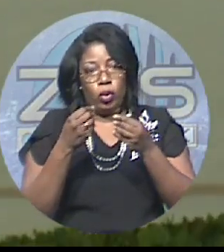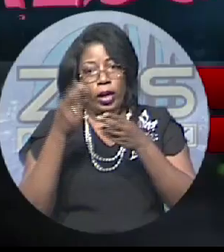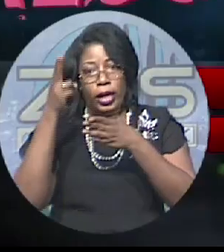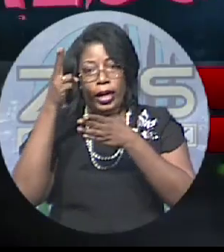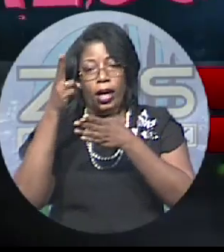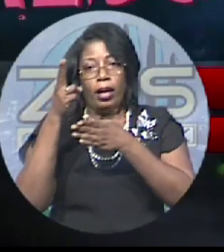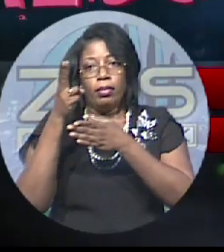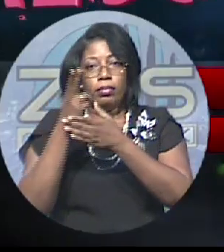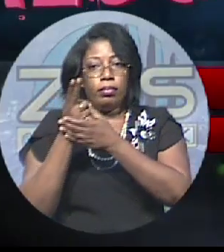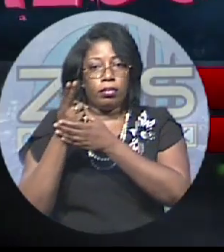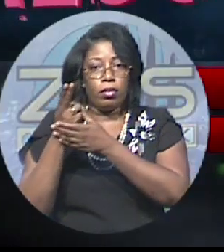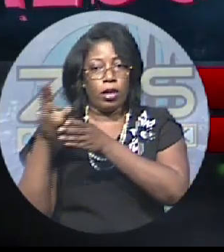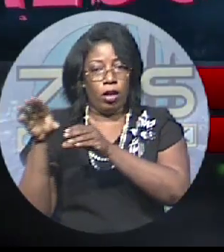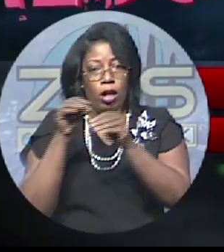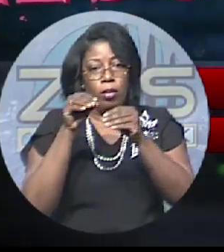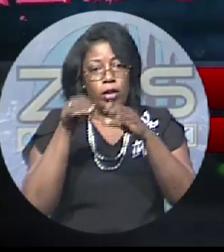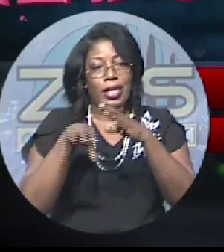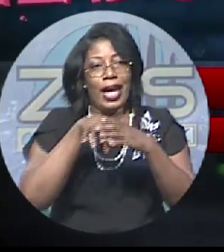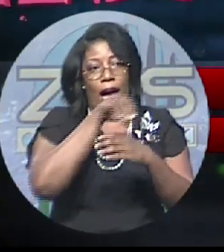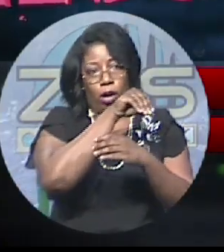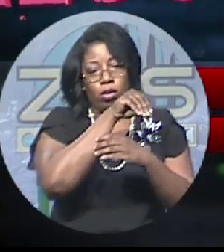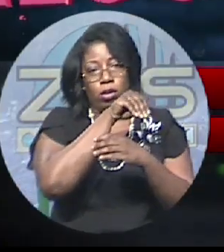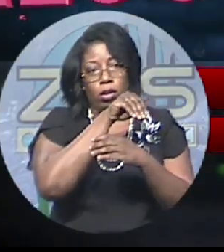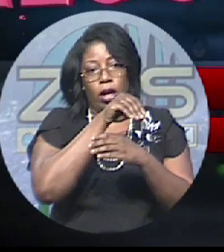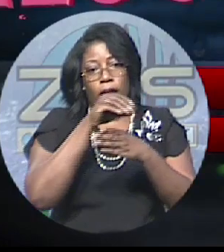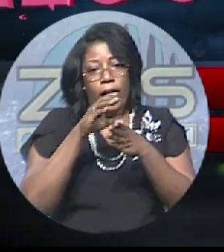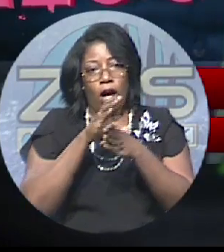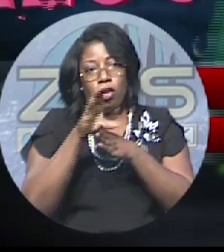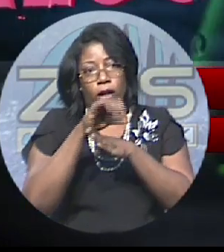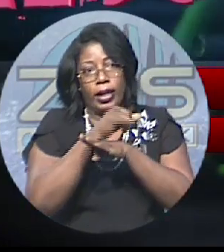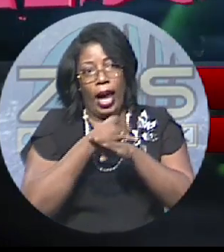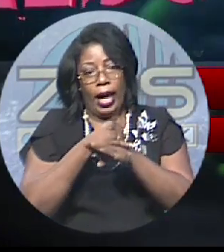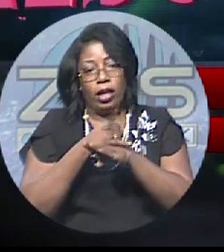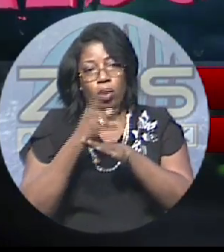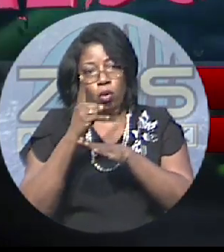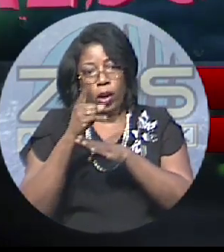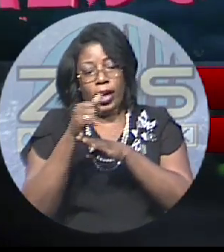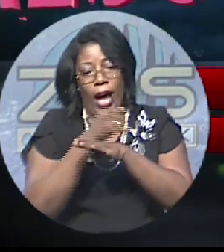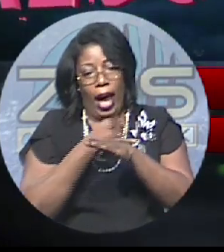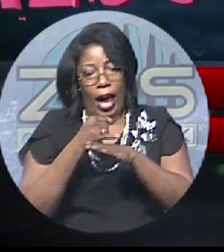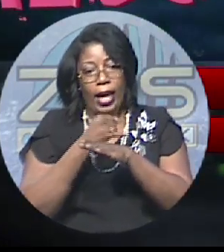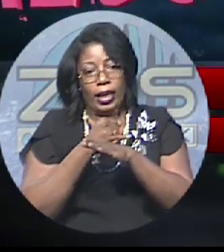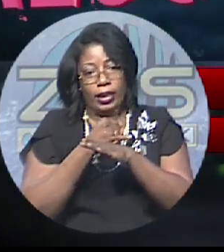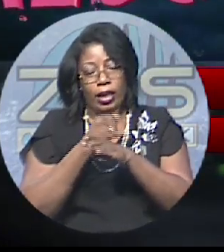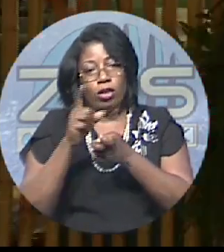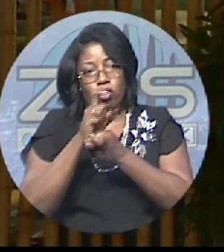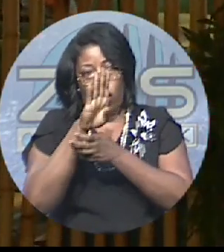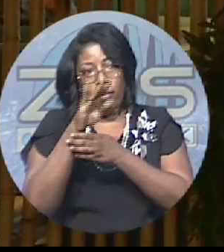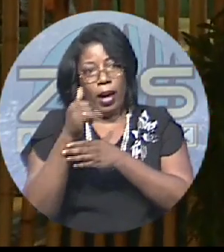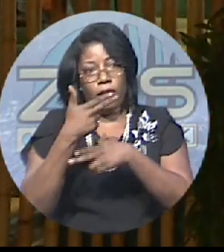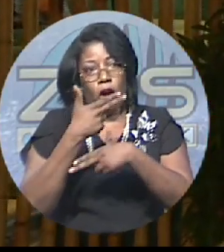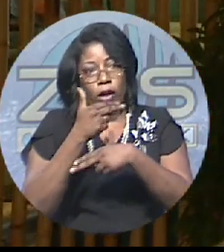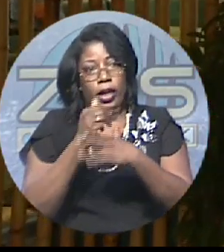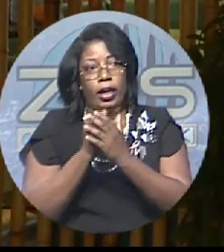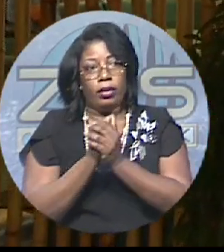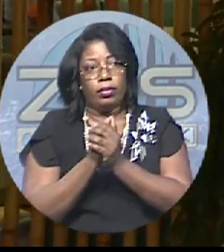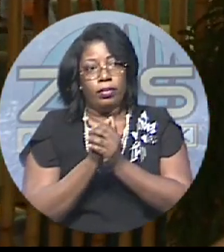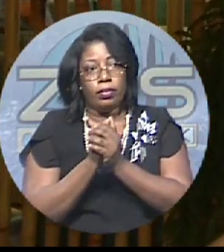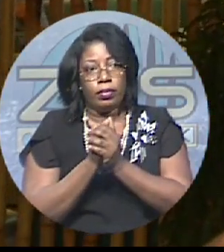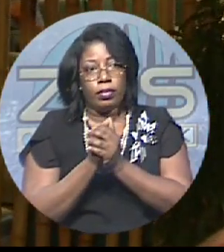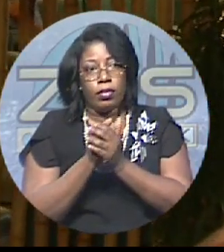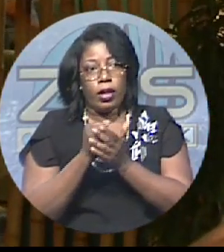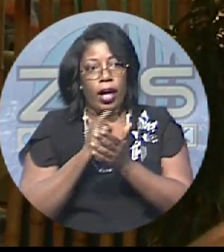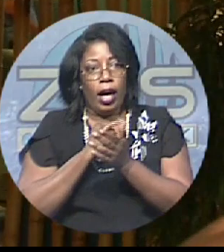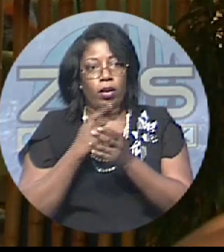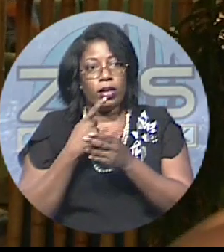evacuation missions over the weekend. Crooked Island was one of several islands devastated by the Category 4 hurricane. From all the islands, I would